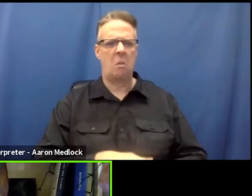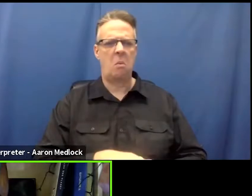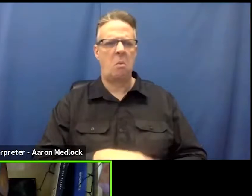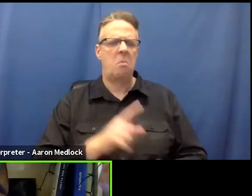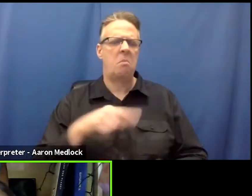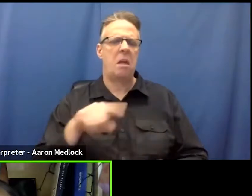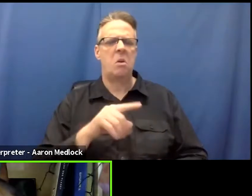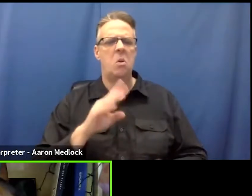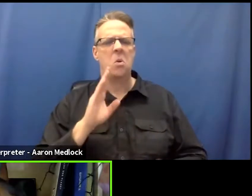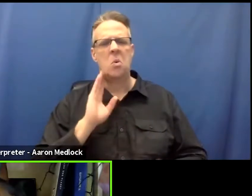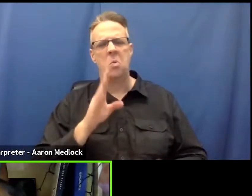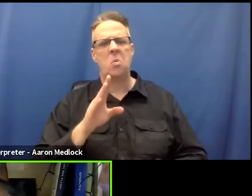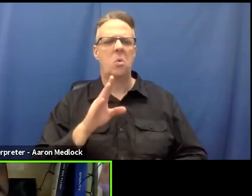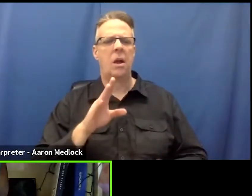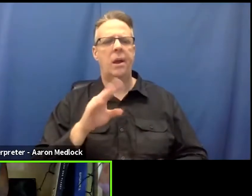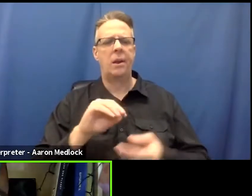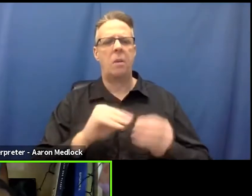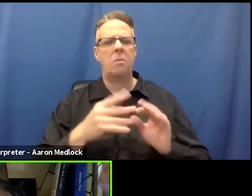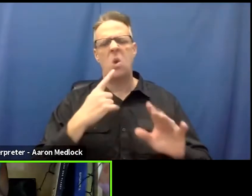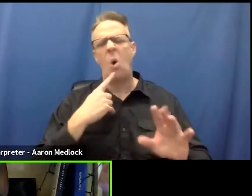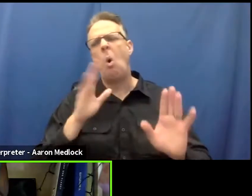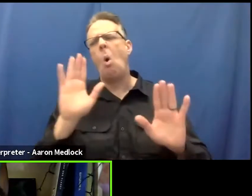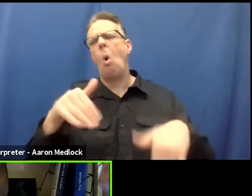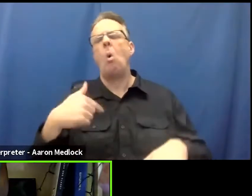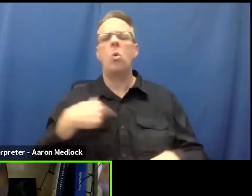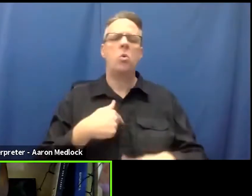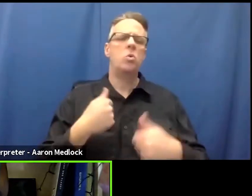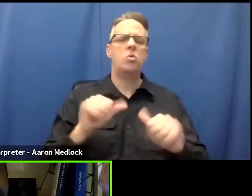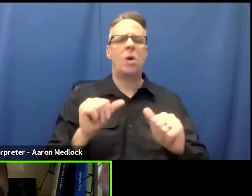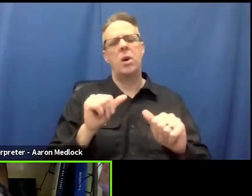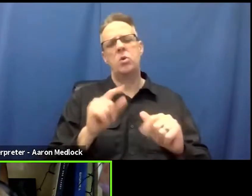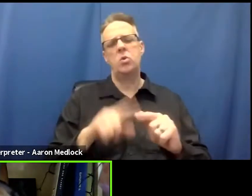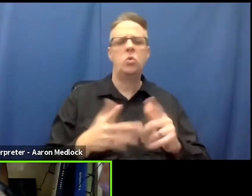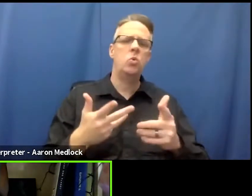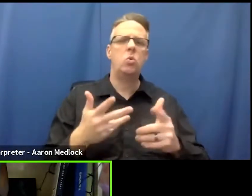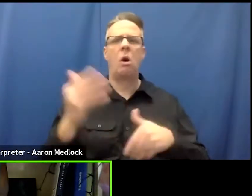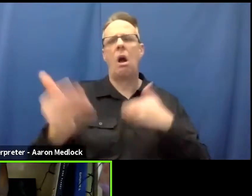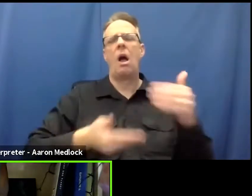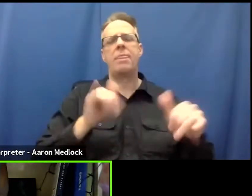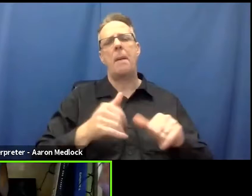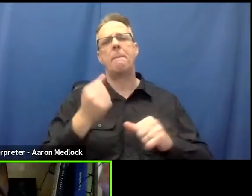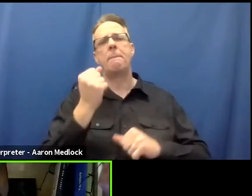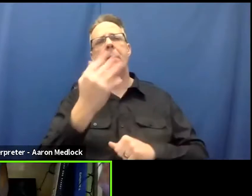they'll just spout figures like, oh, we're trying to employ this many people, or,